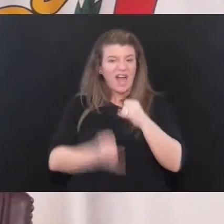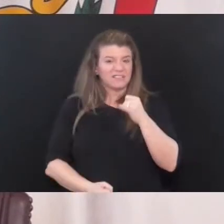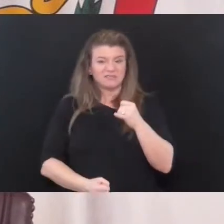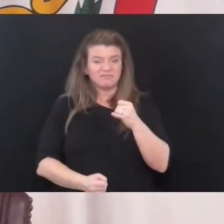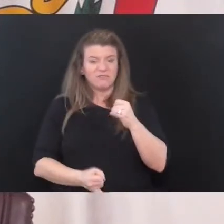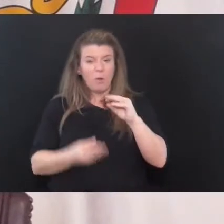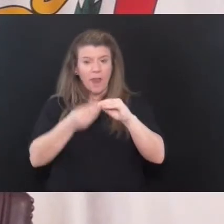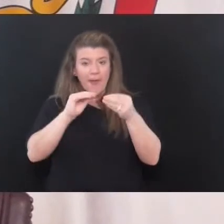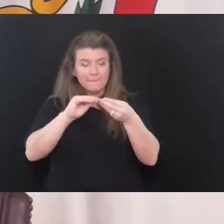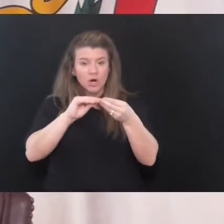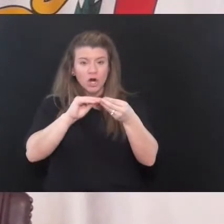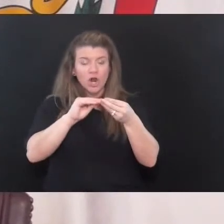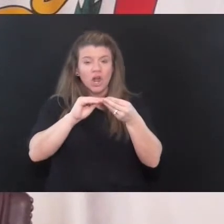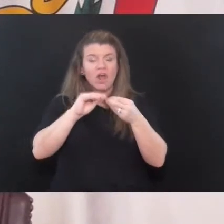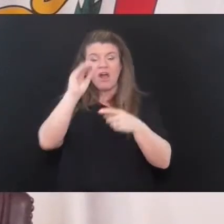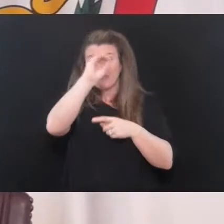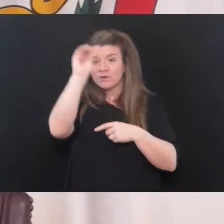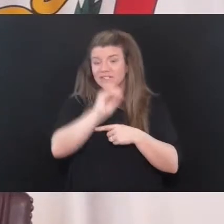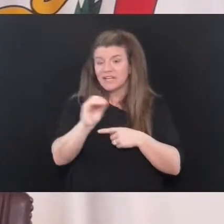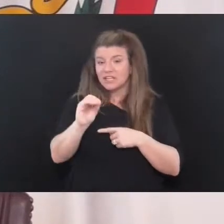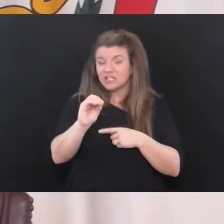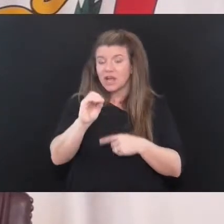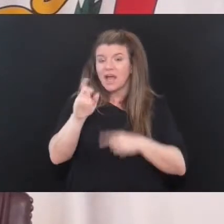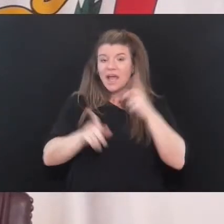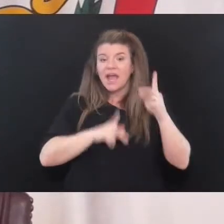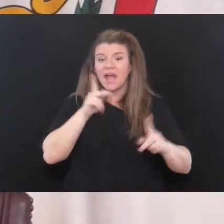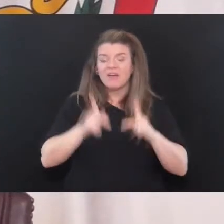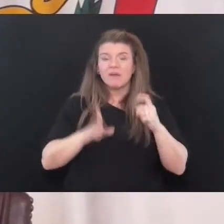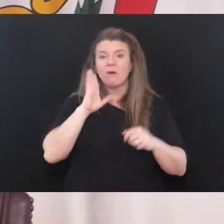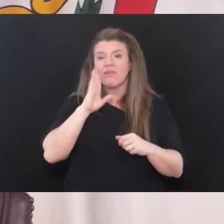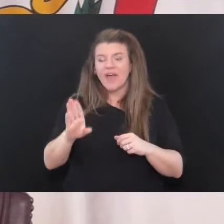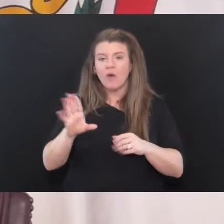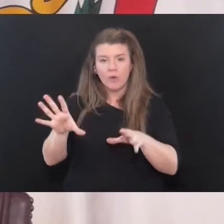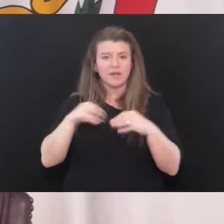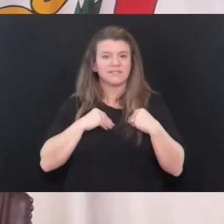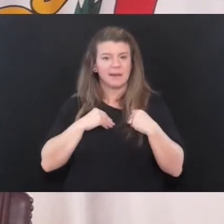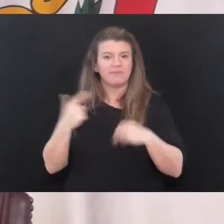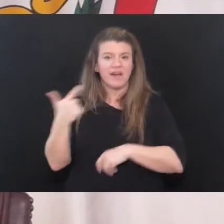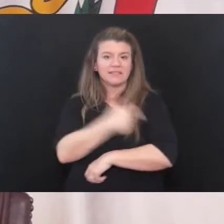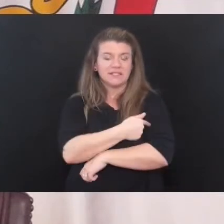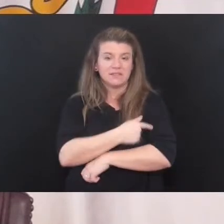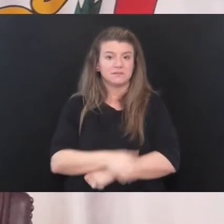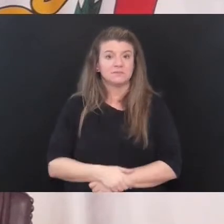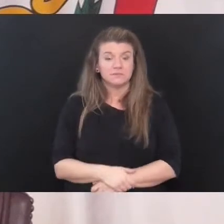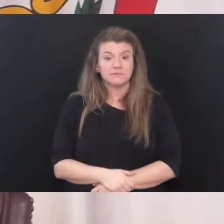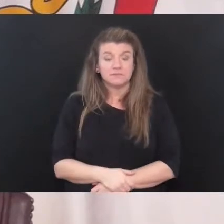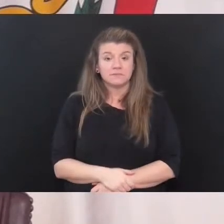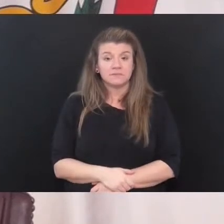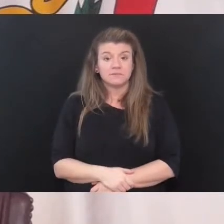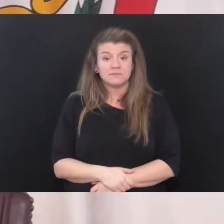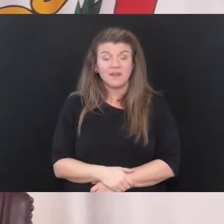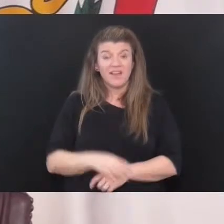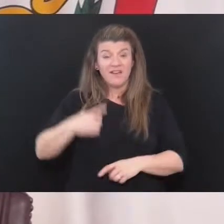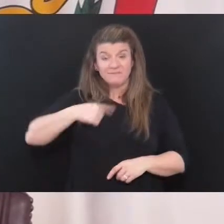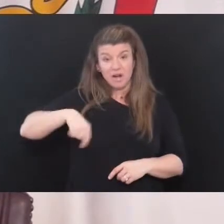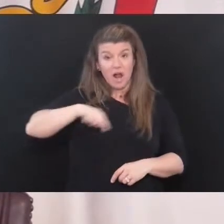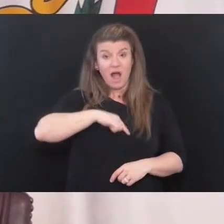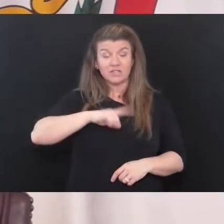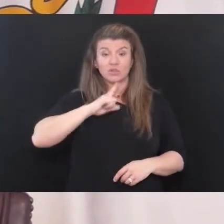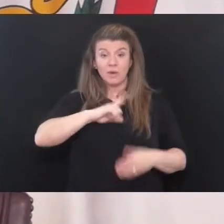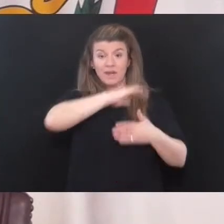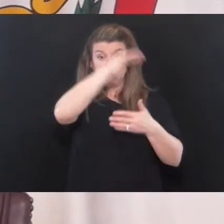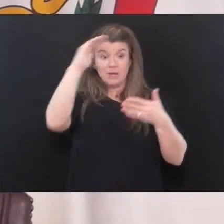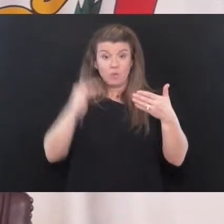on the number of percentage of people that would take the vaccine. For us to be ranked